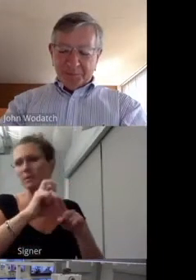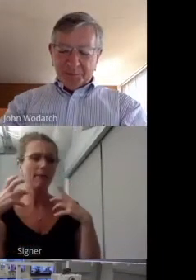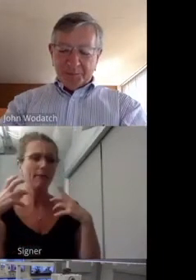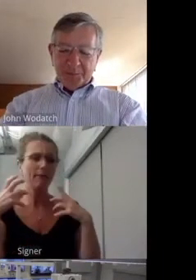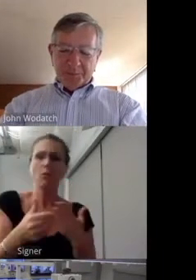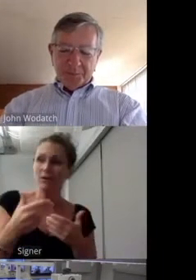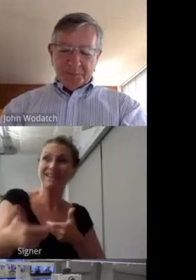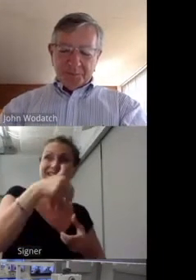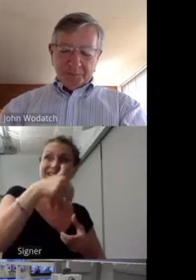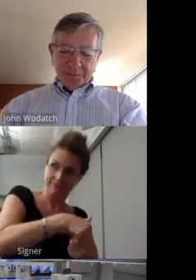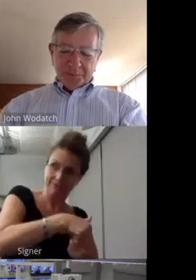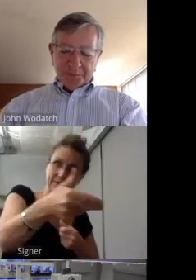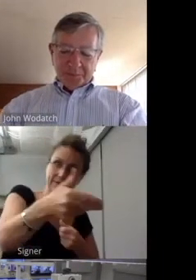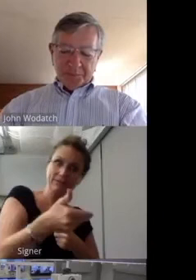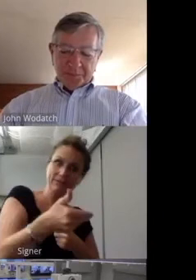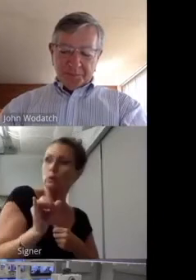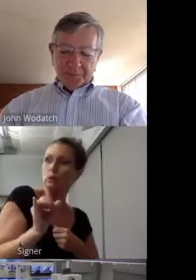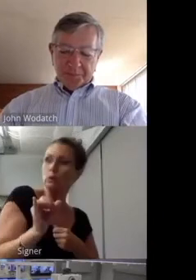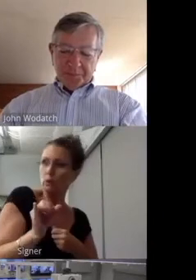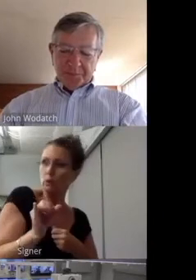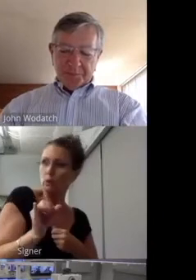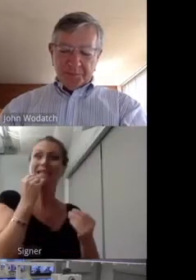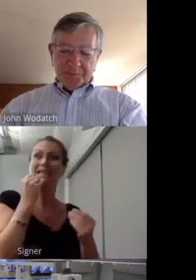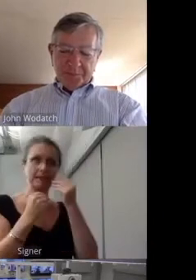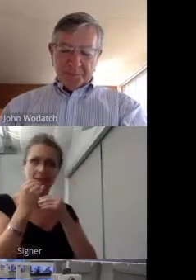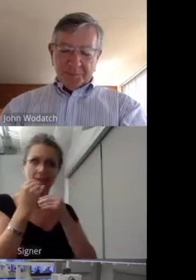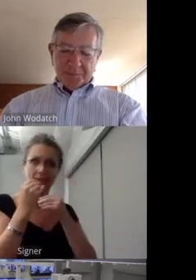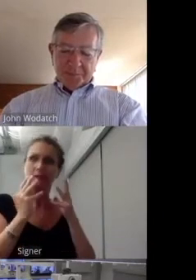cabinet table, every single minister had